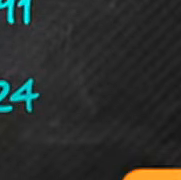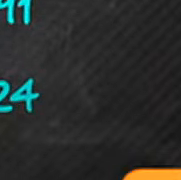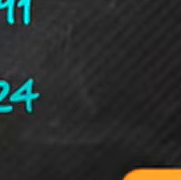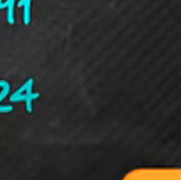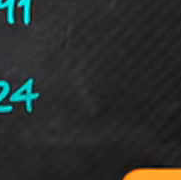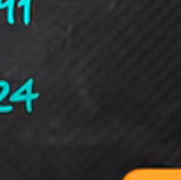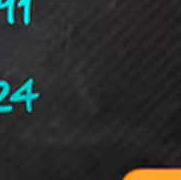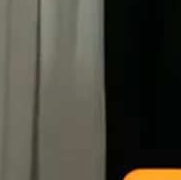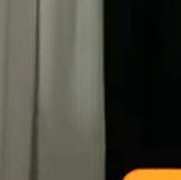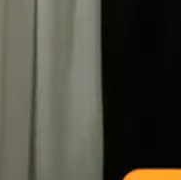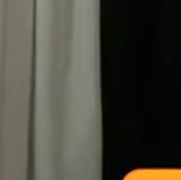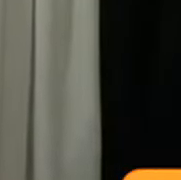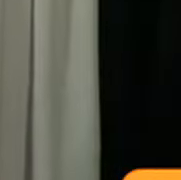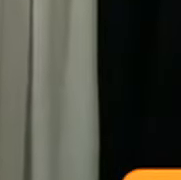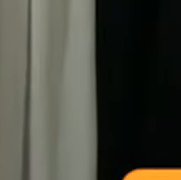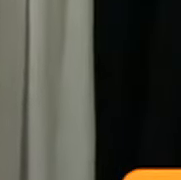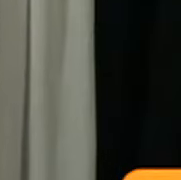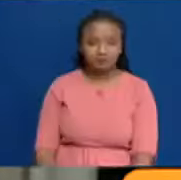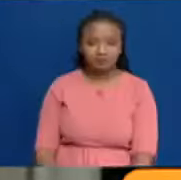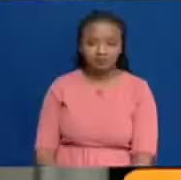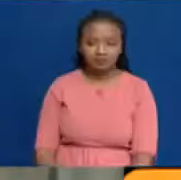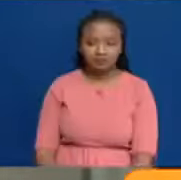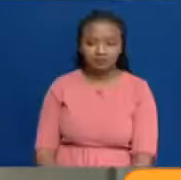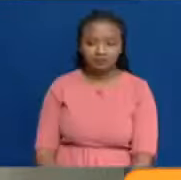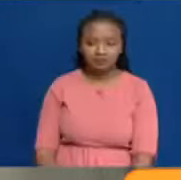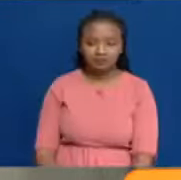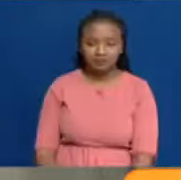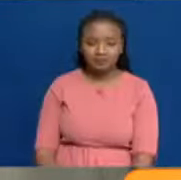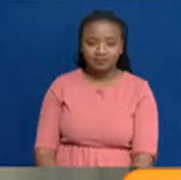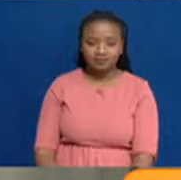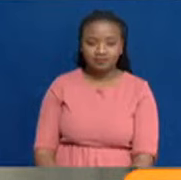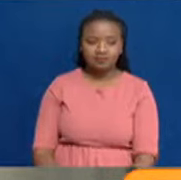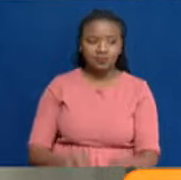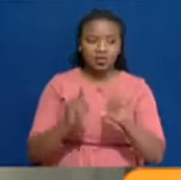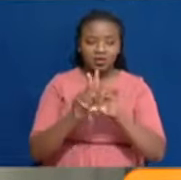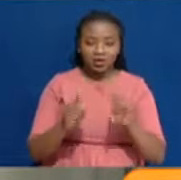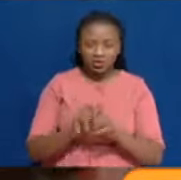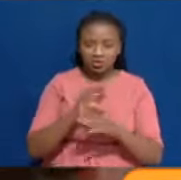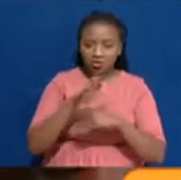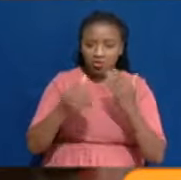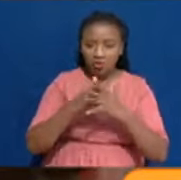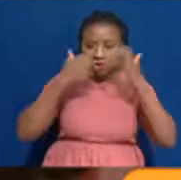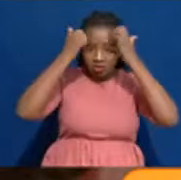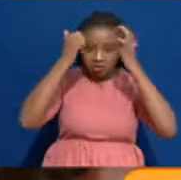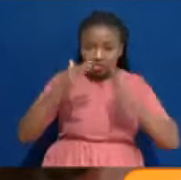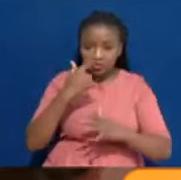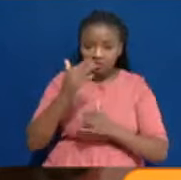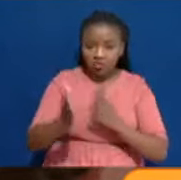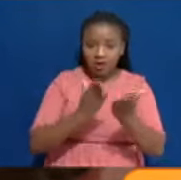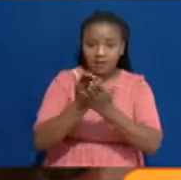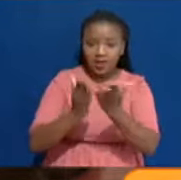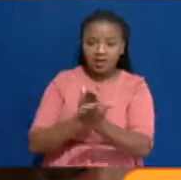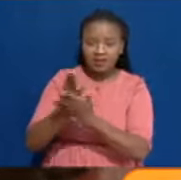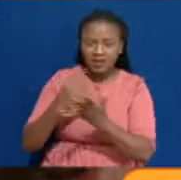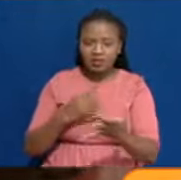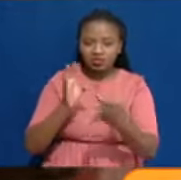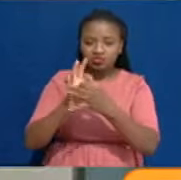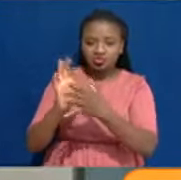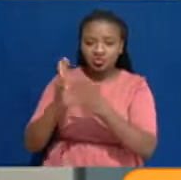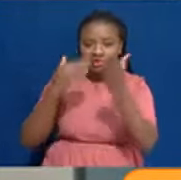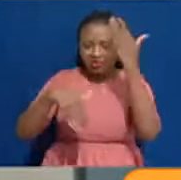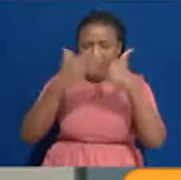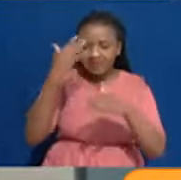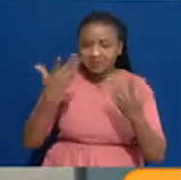285,167 students placed. Welcome to this function. Nearly all of the students who applied for placement to either university or